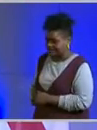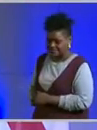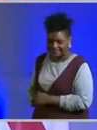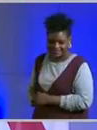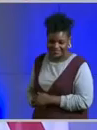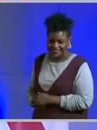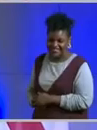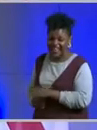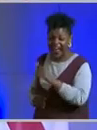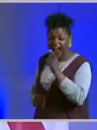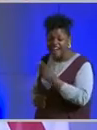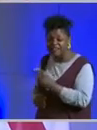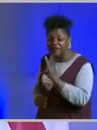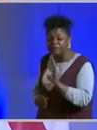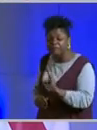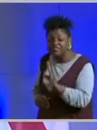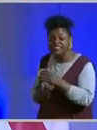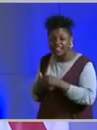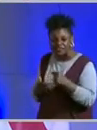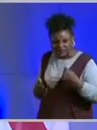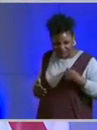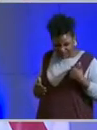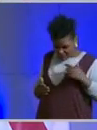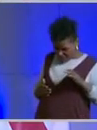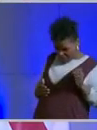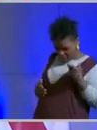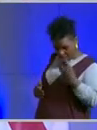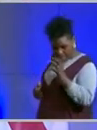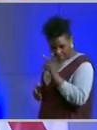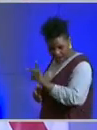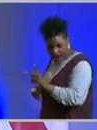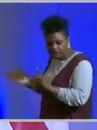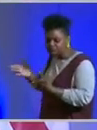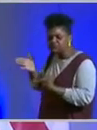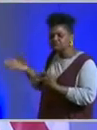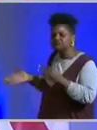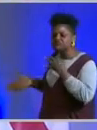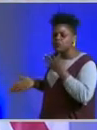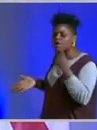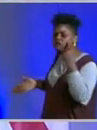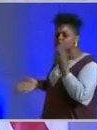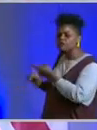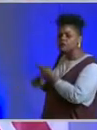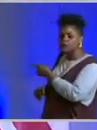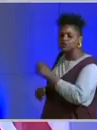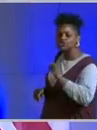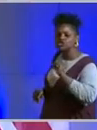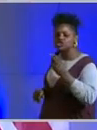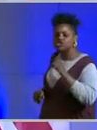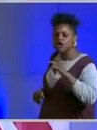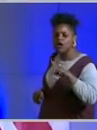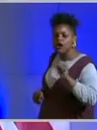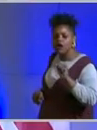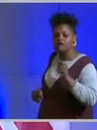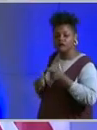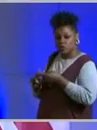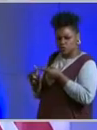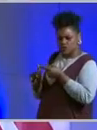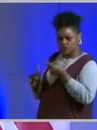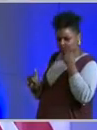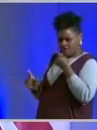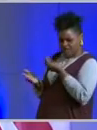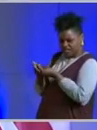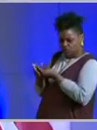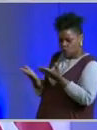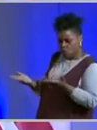million that we've put into it. But Sheila, I'm interested to hear from you about what it takes to finance these projects and what the role of the private sector